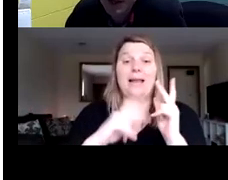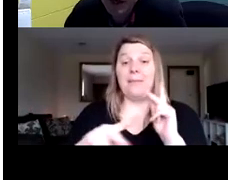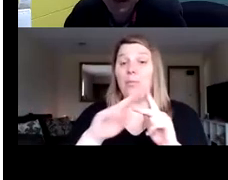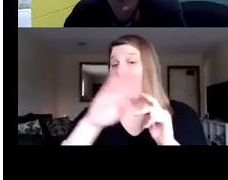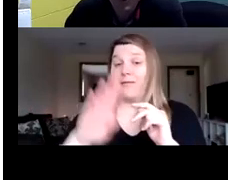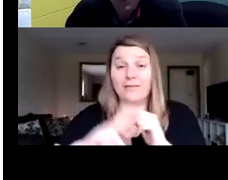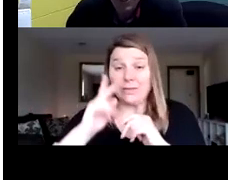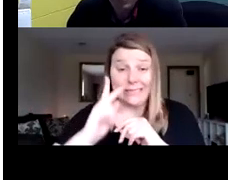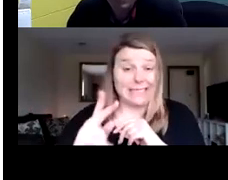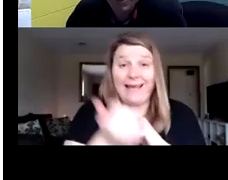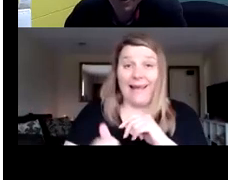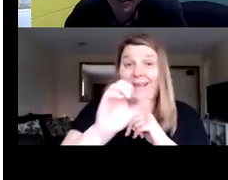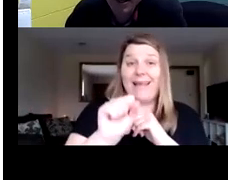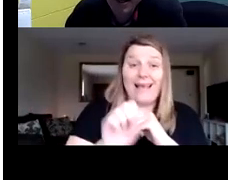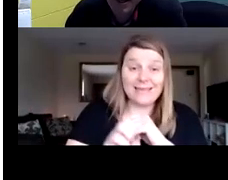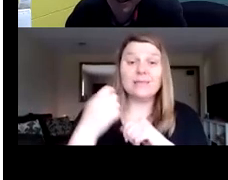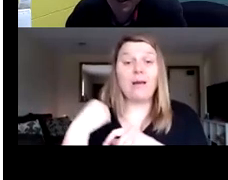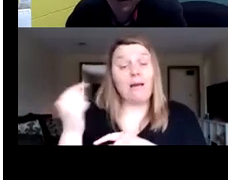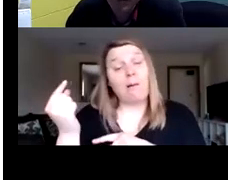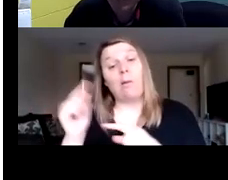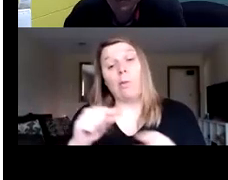cases at all. So I attended